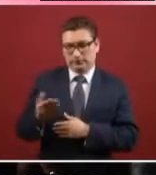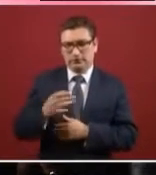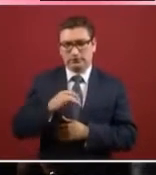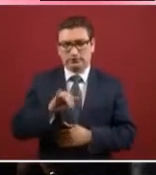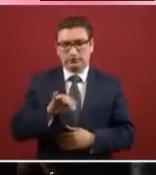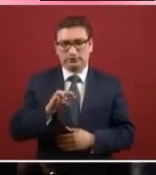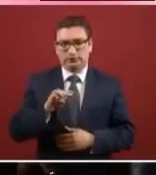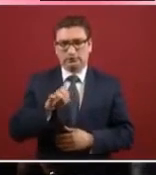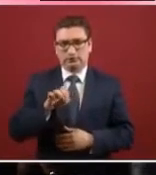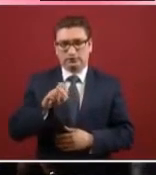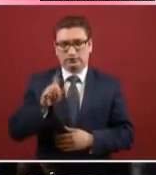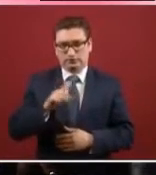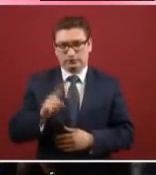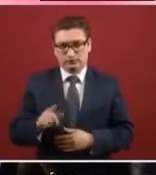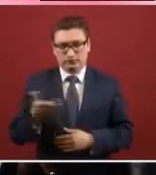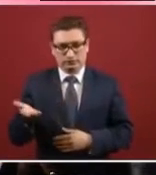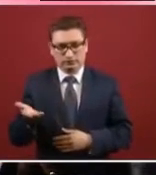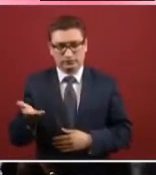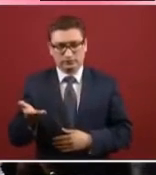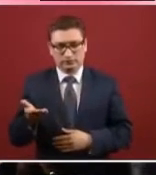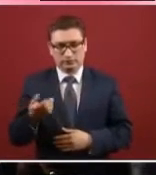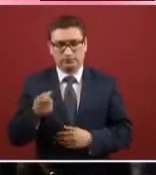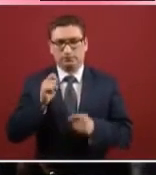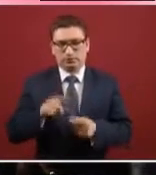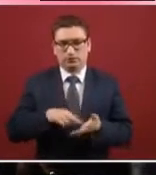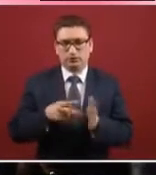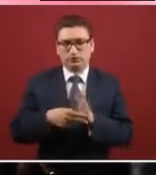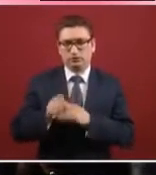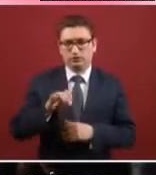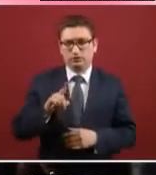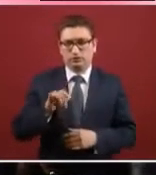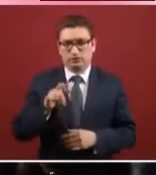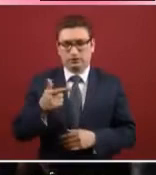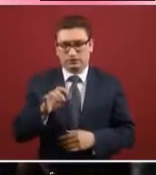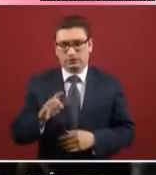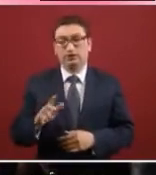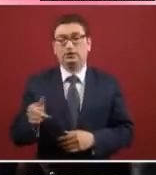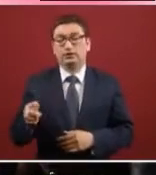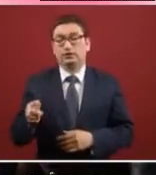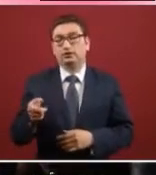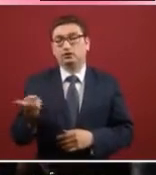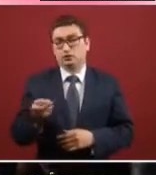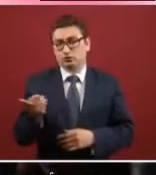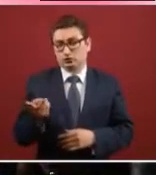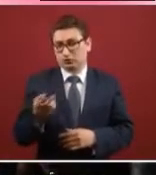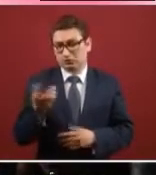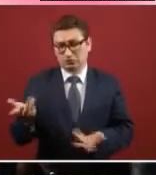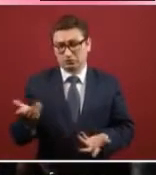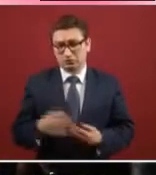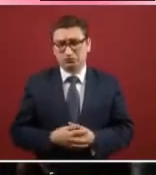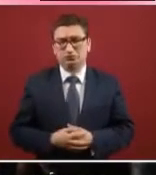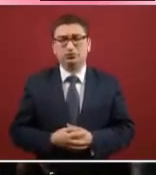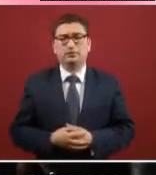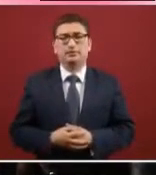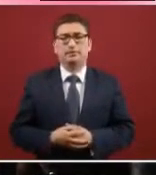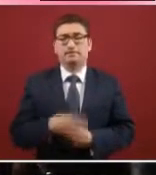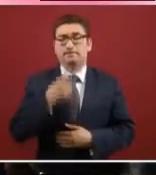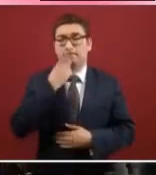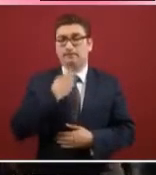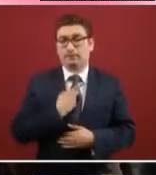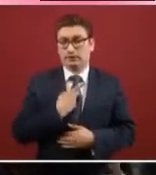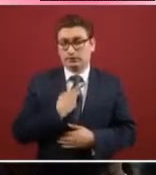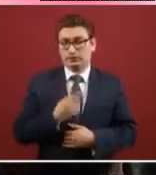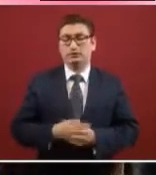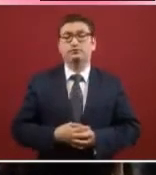El ingeniero Cedri me han dicho que